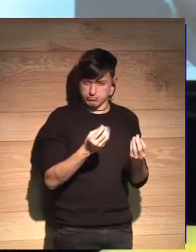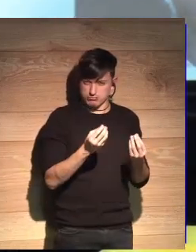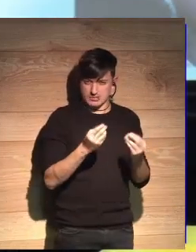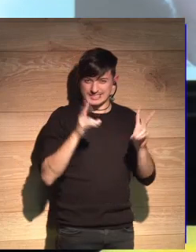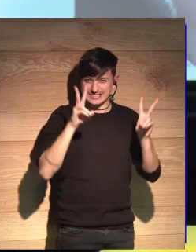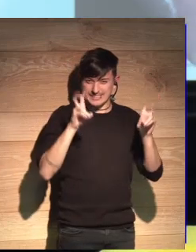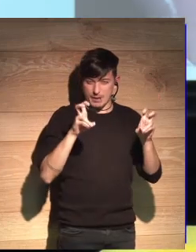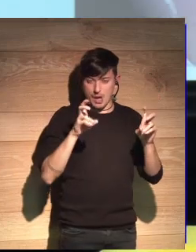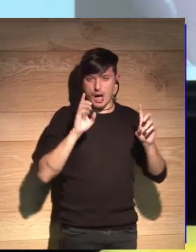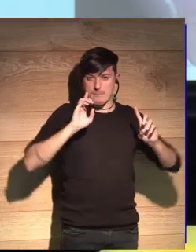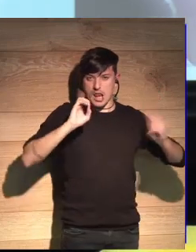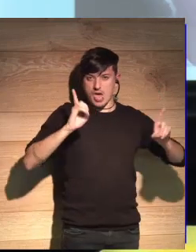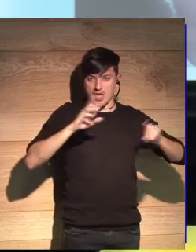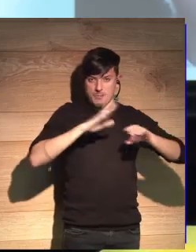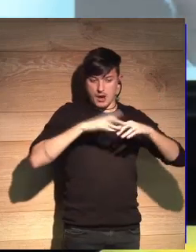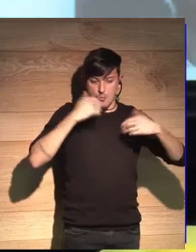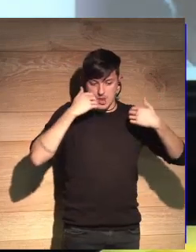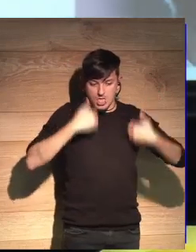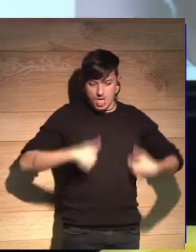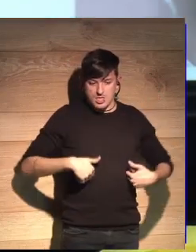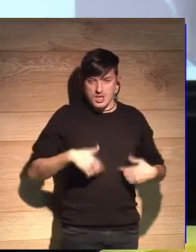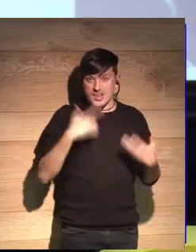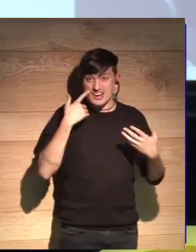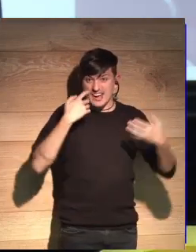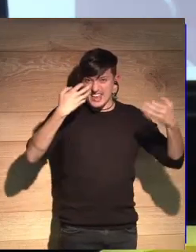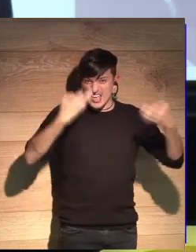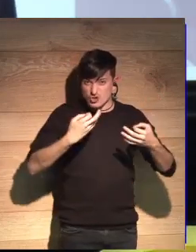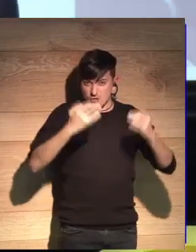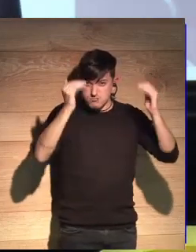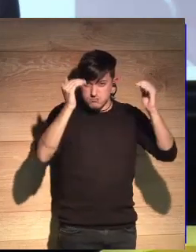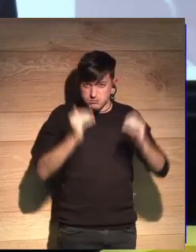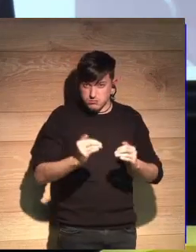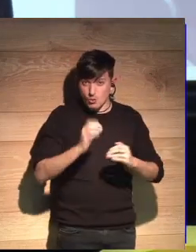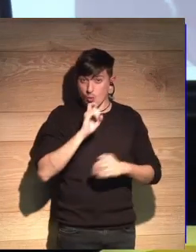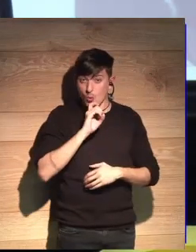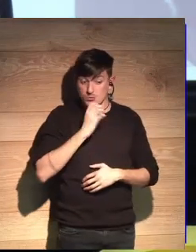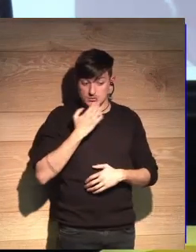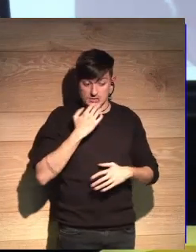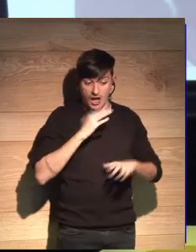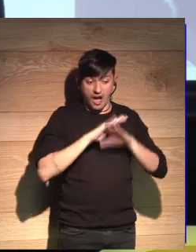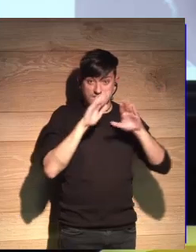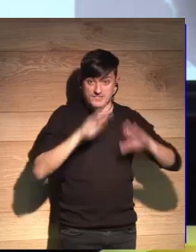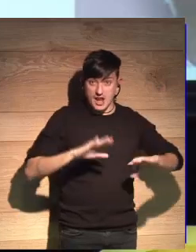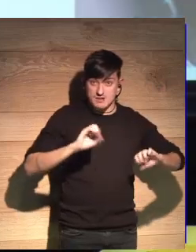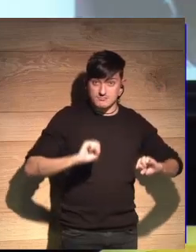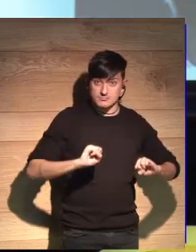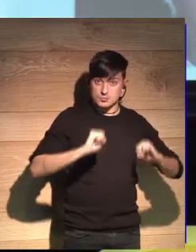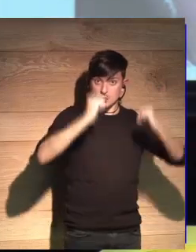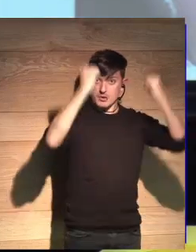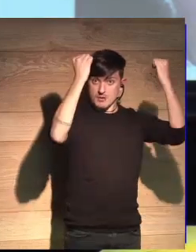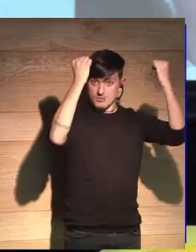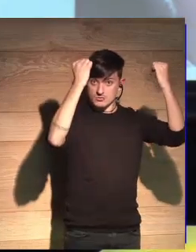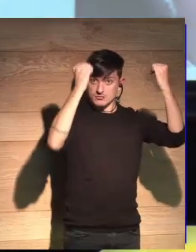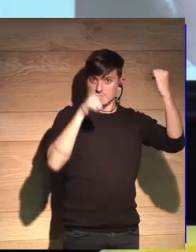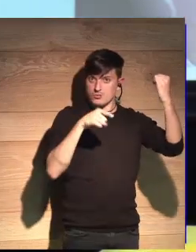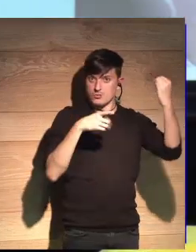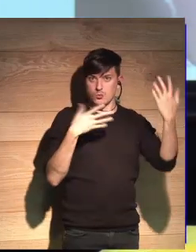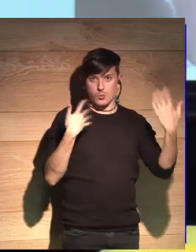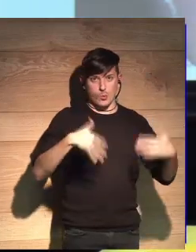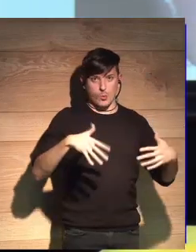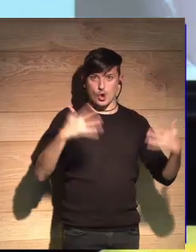reducing the risk. Because if we survive and get our act together, the future looks very glorious. But this also happens on